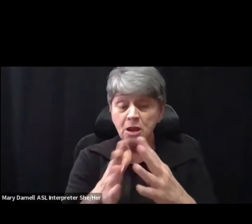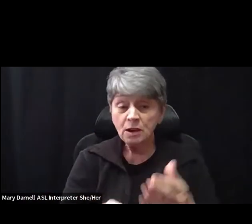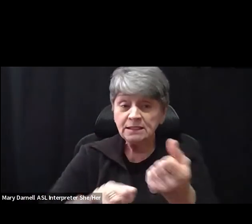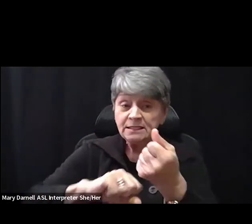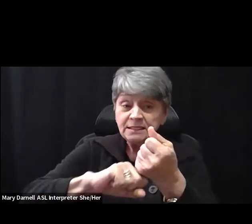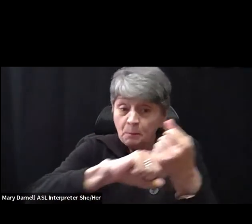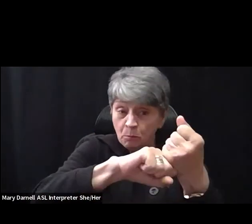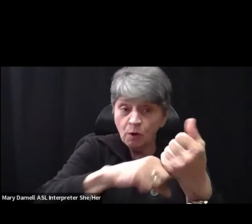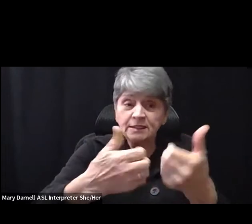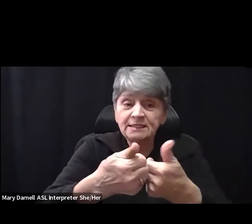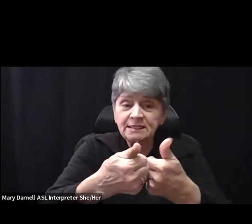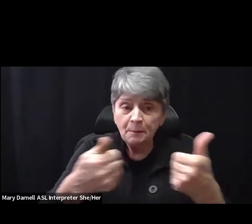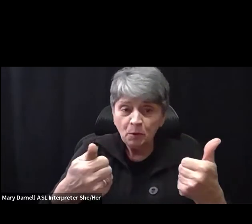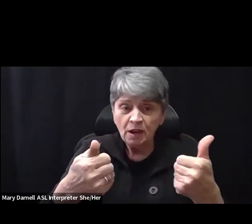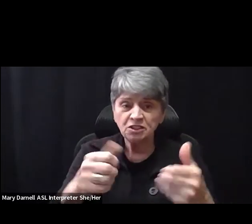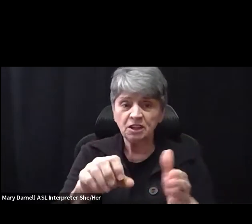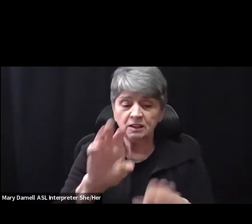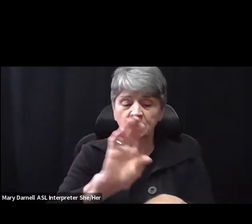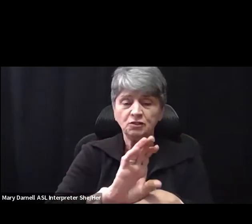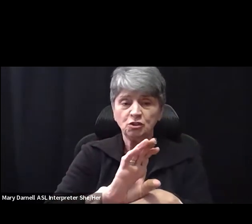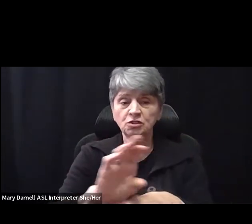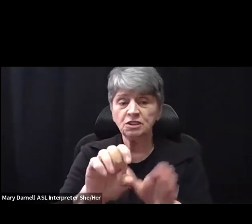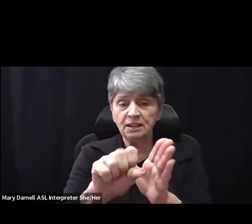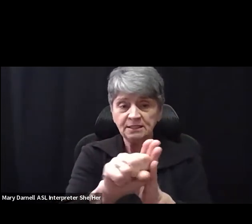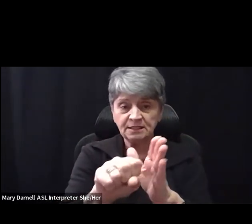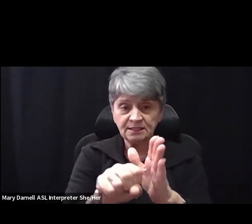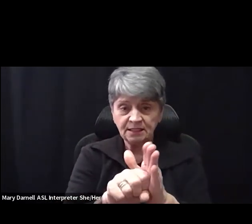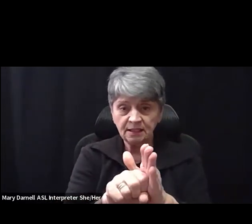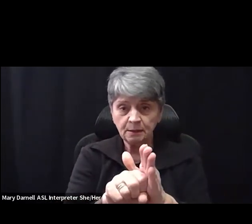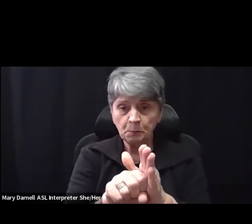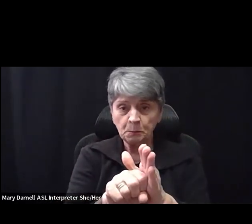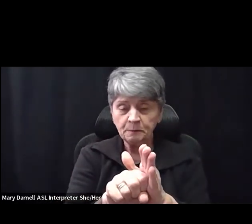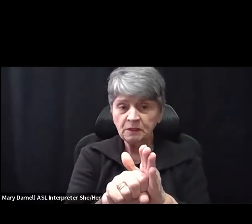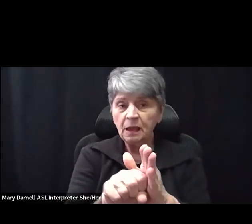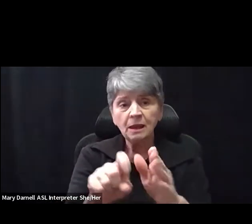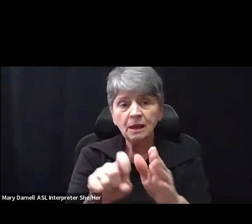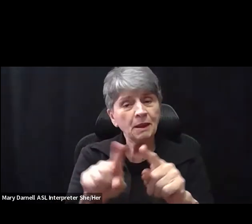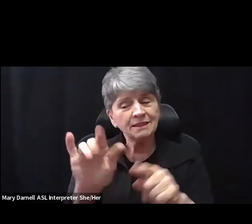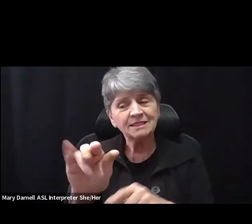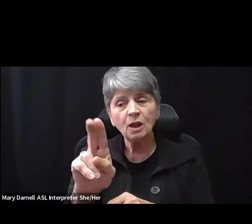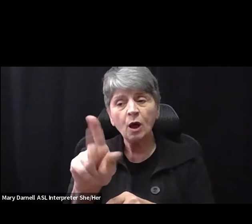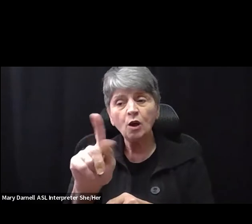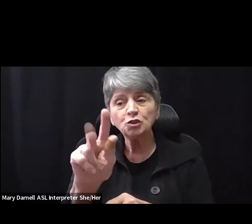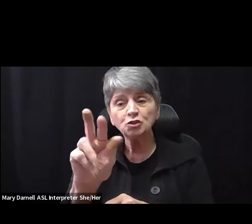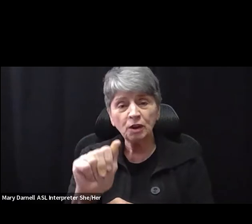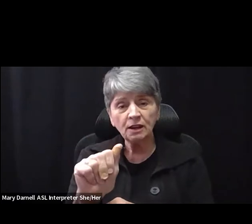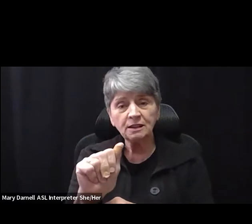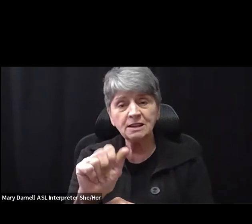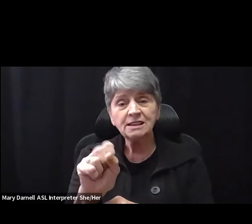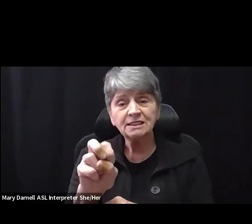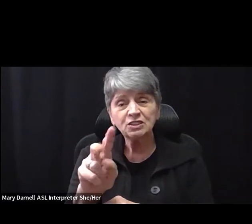the separation of church and state. It's just this ultra-conservative court and the far-right